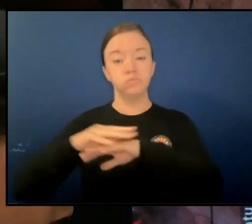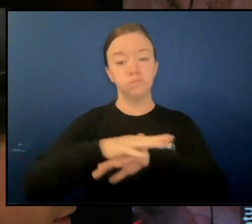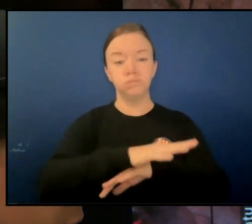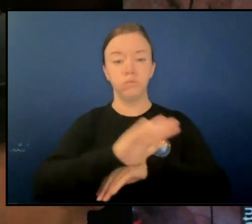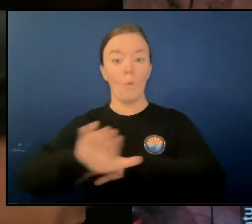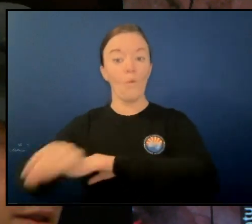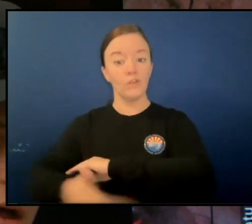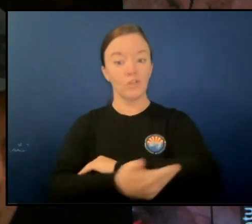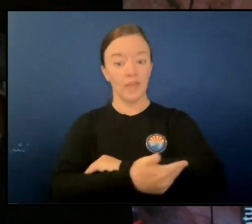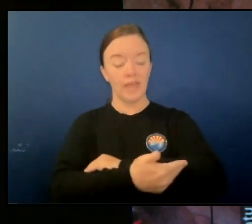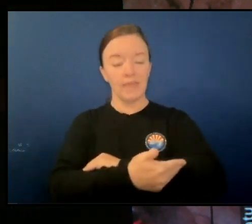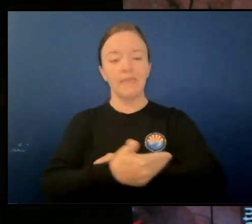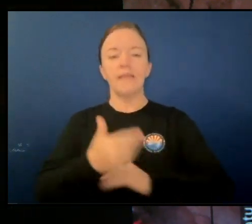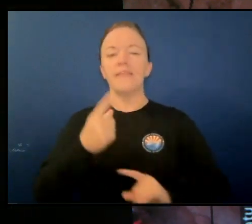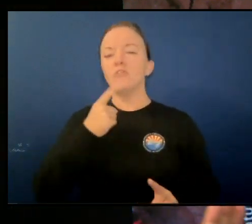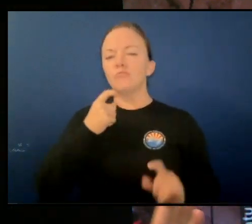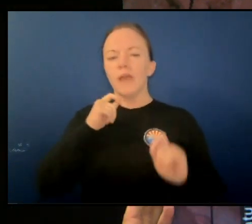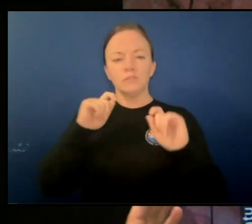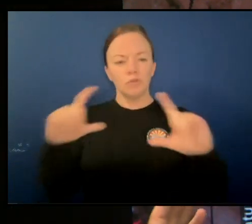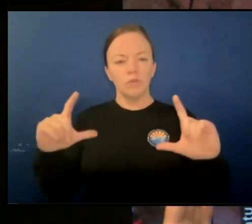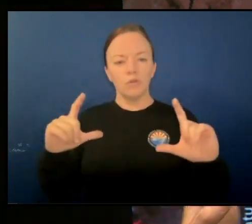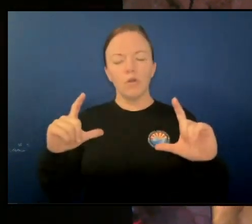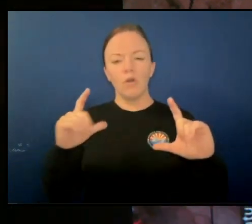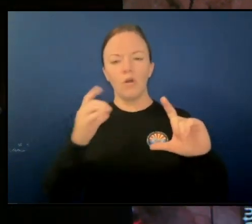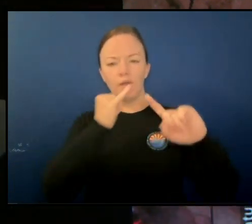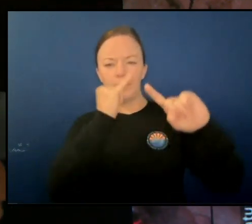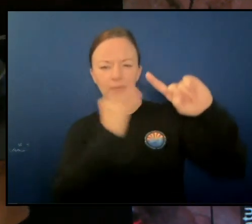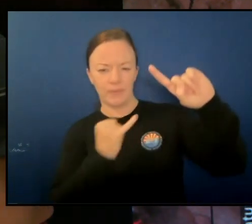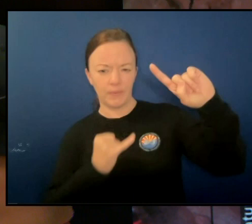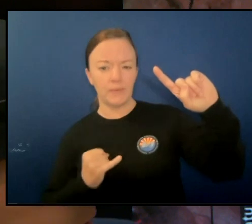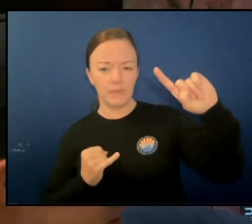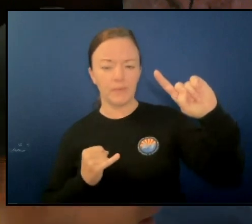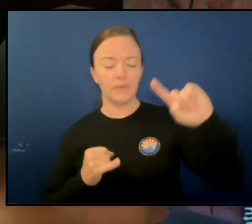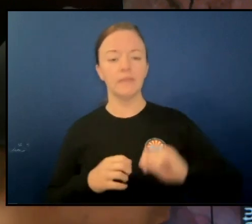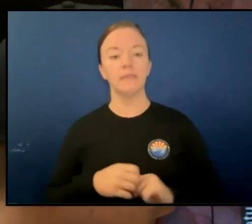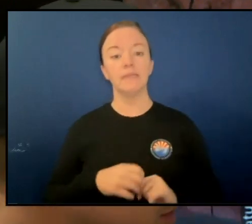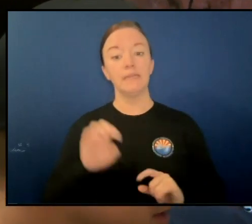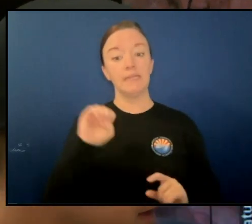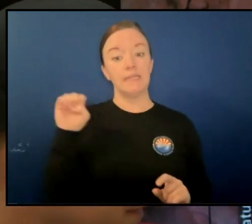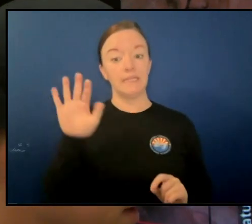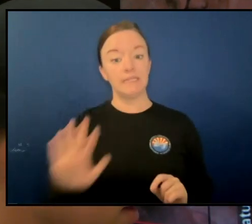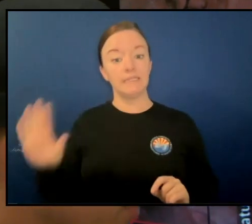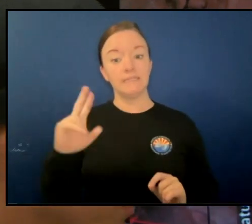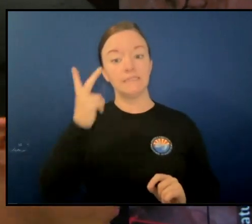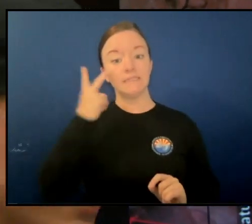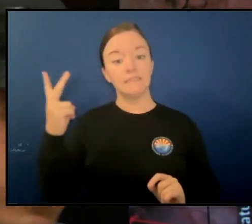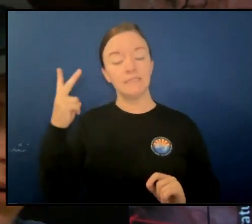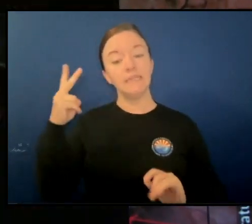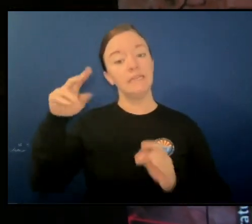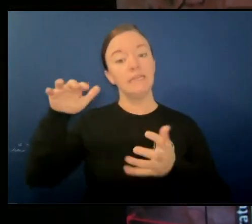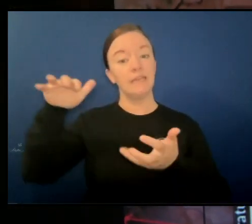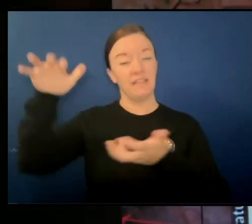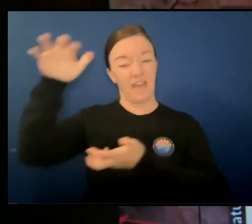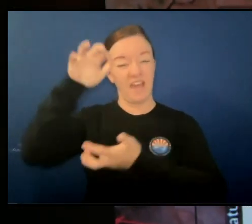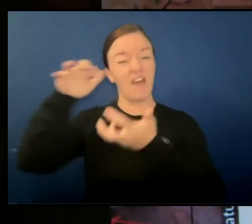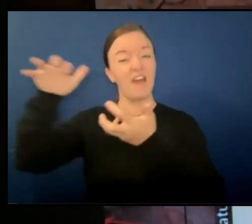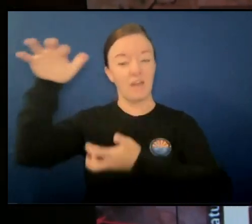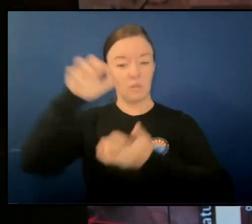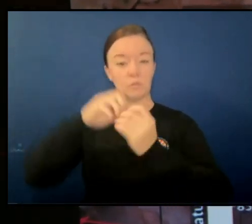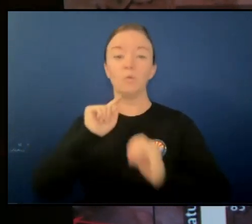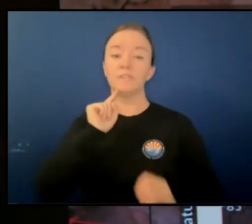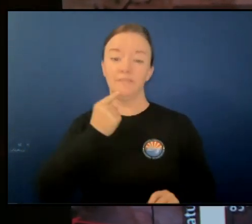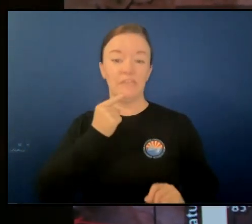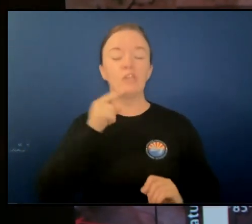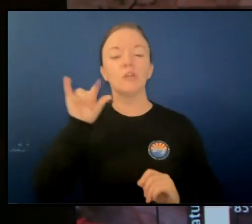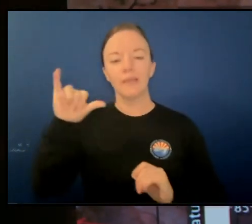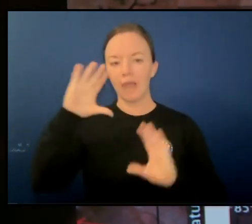circle, kind of right along the boundary's edge. And out to the east, you see these clouds with severe. That's where we're expecting most of our